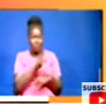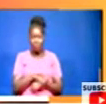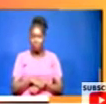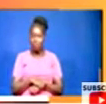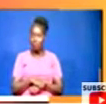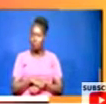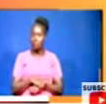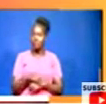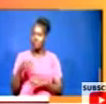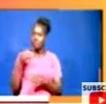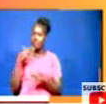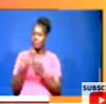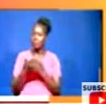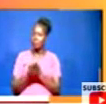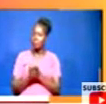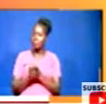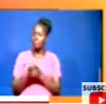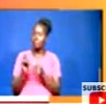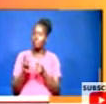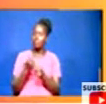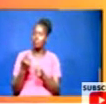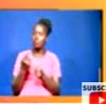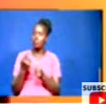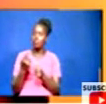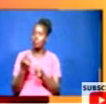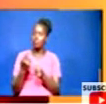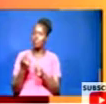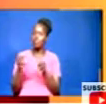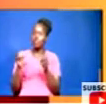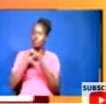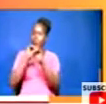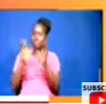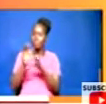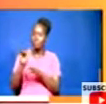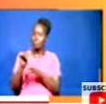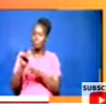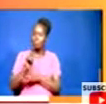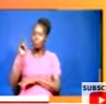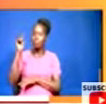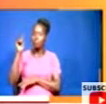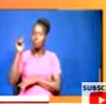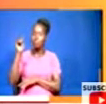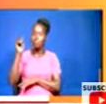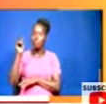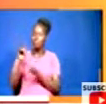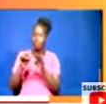Thank you, Brian. First and foremost, it's very clear that the president was